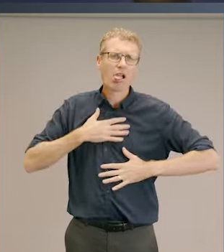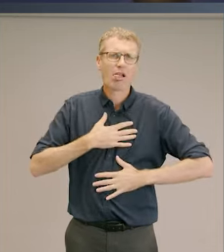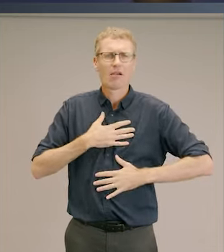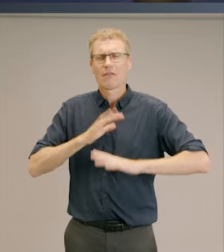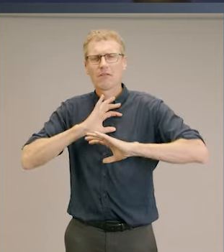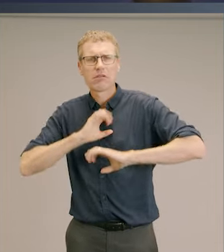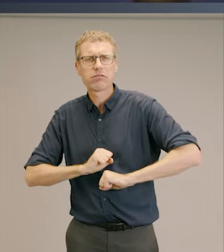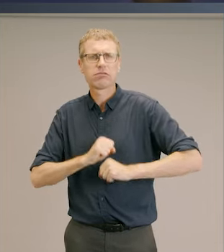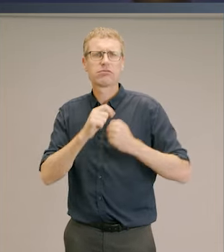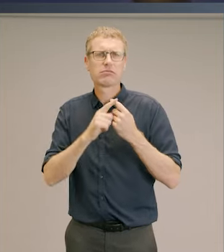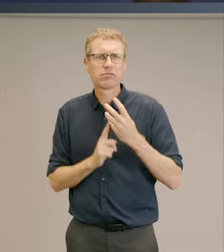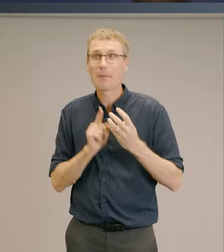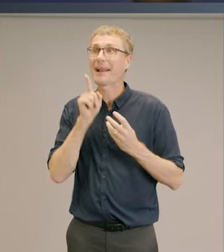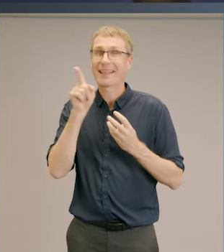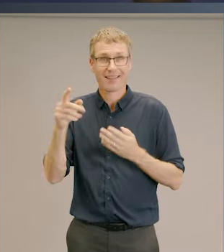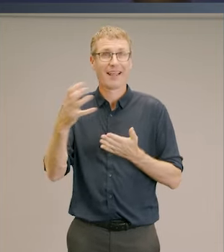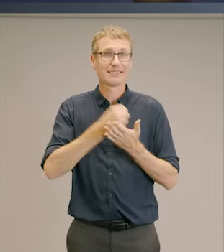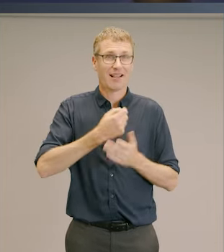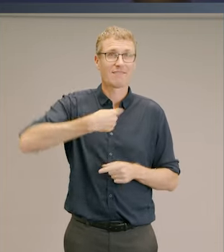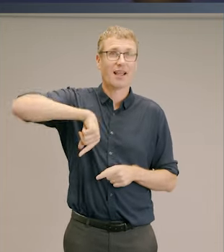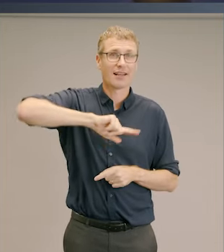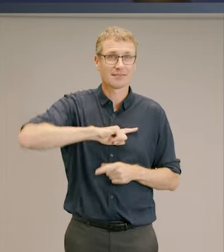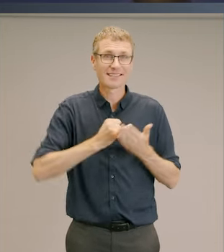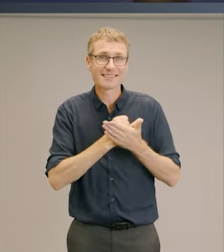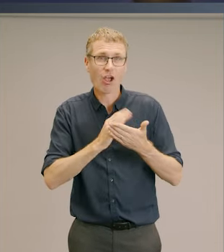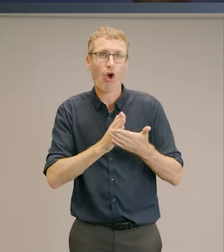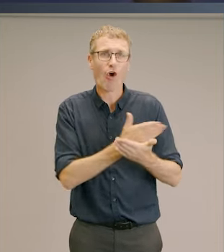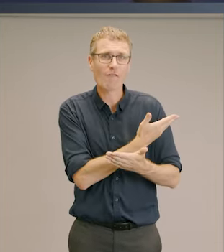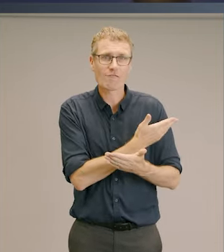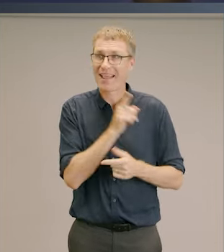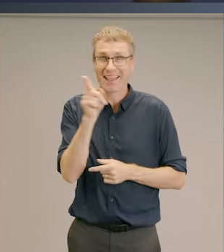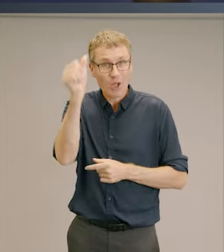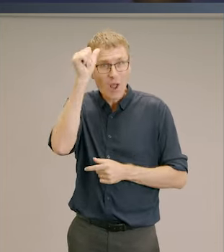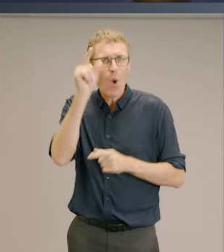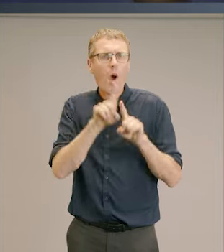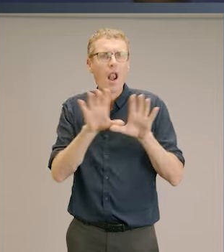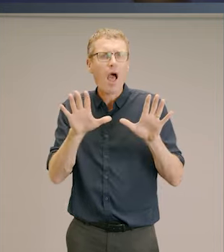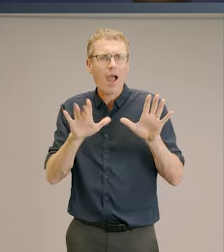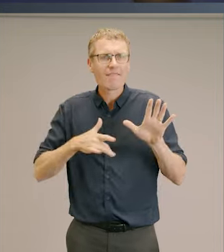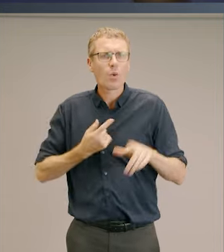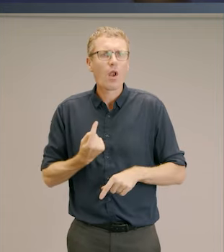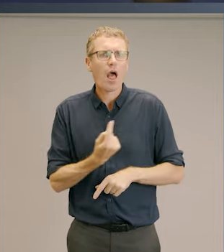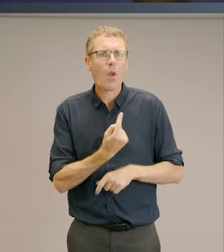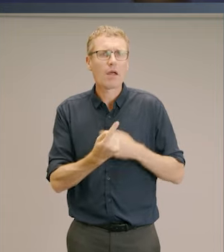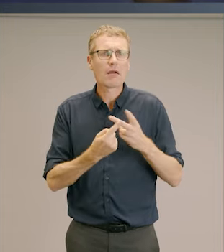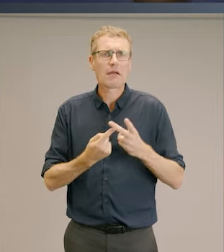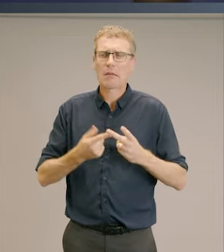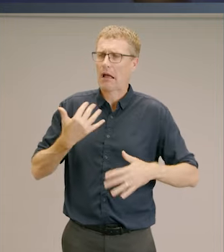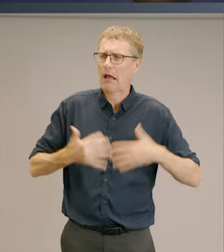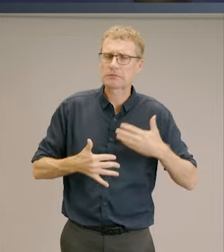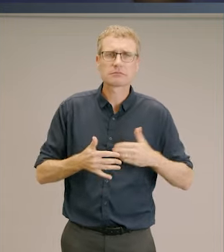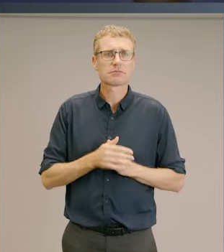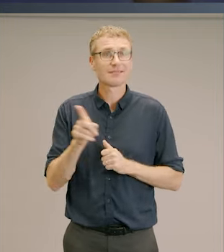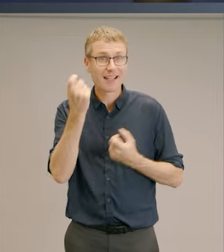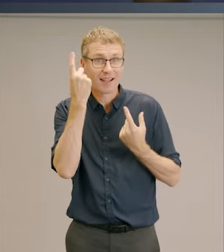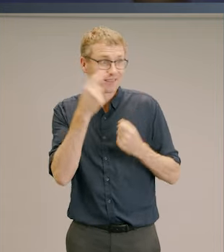one acquainted with grief. He's our Redeemer. He's our Savior. He's the one who knows loneliness and